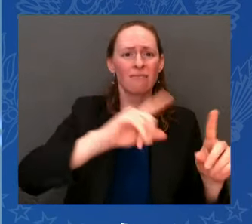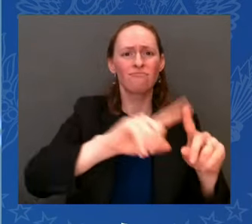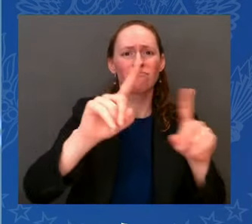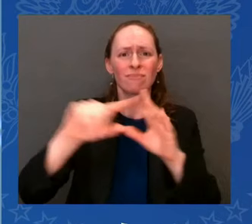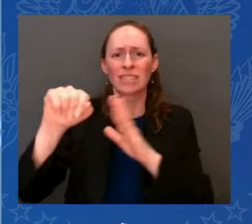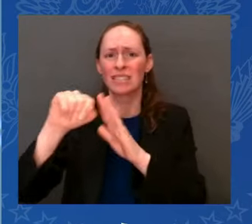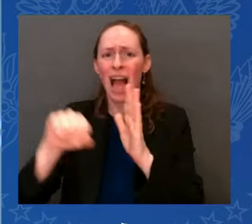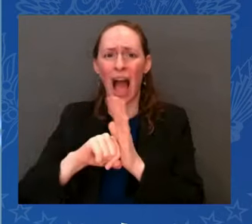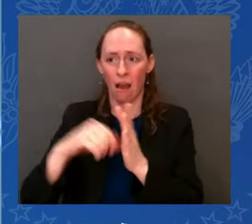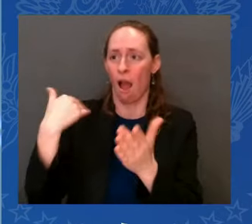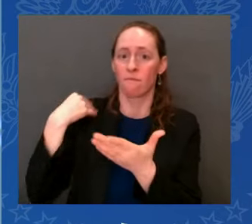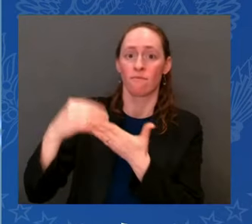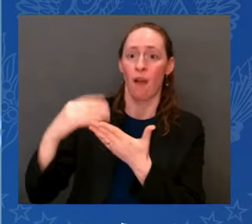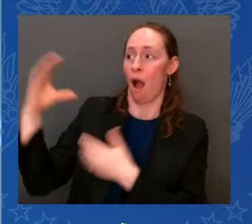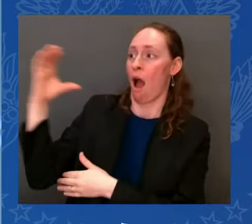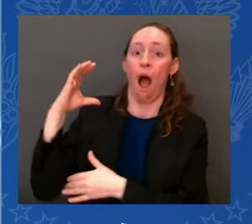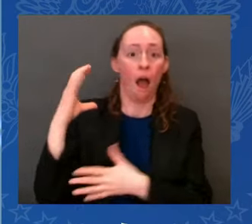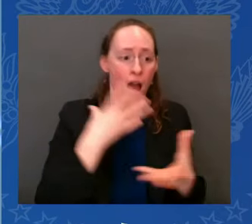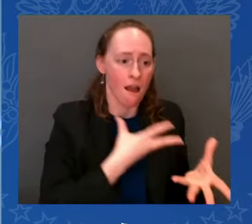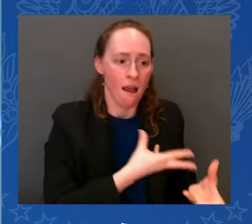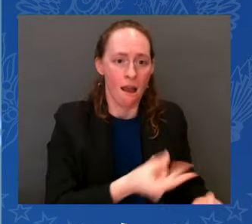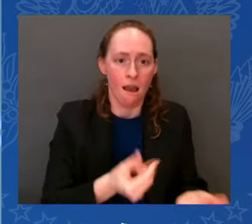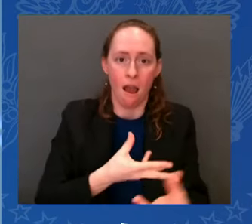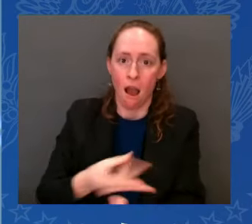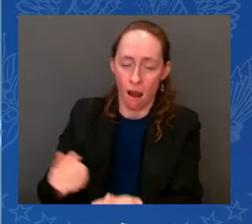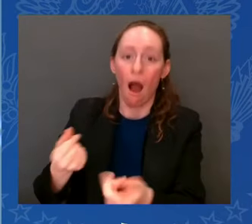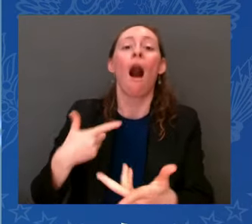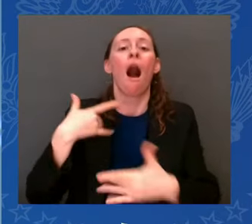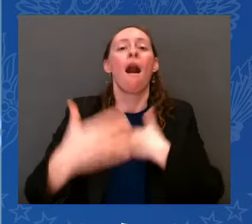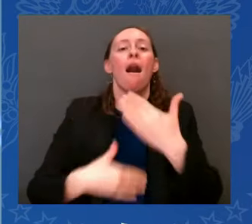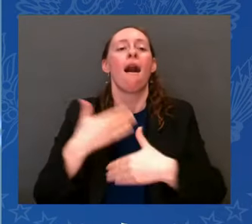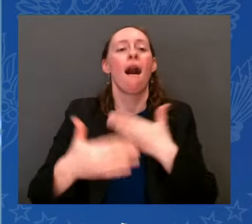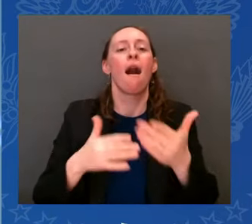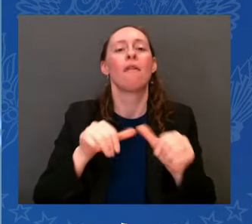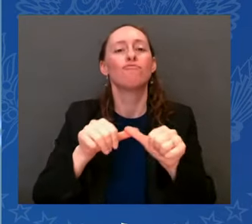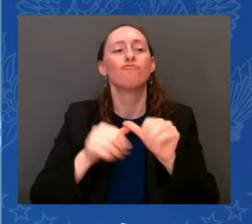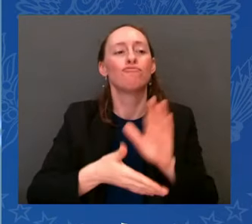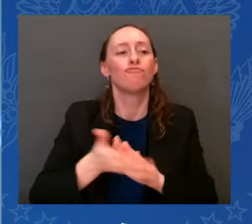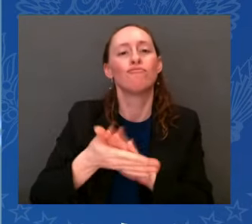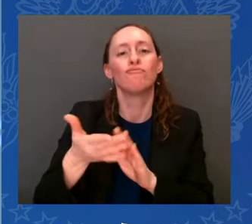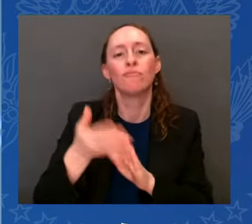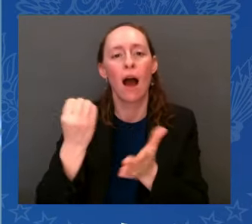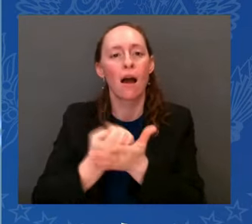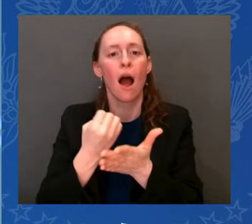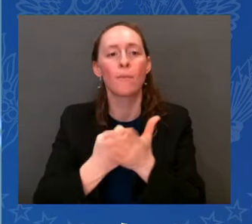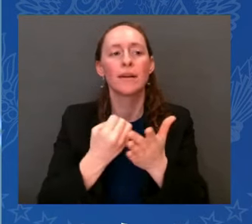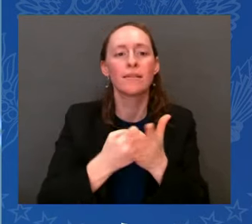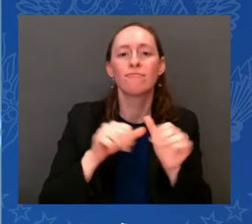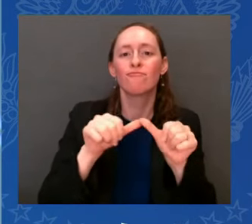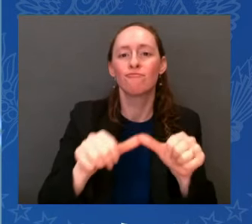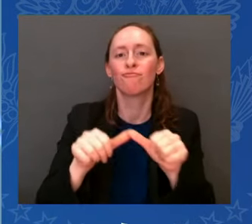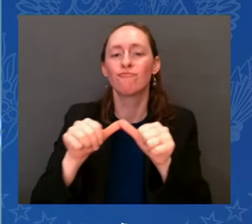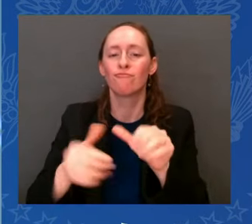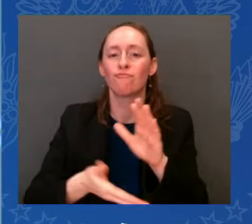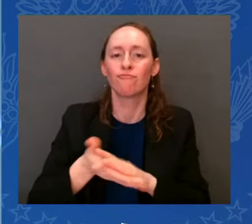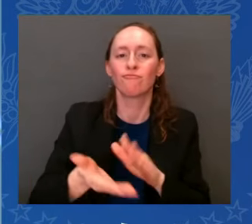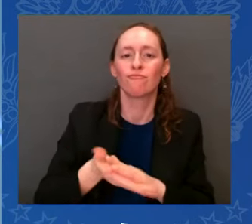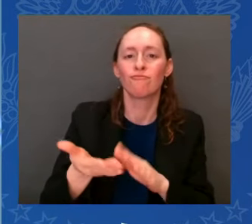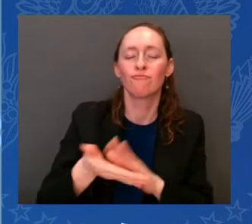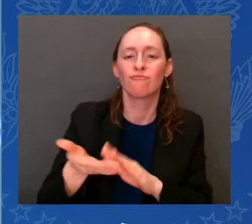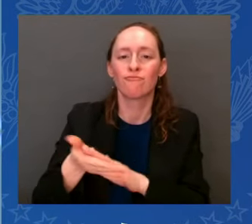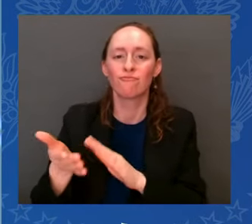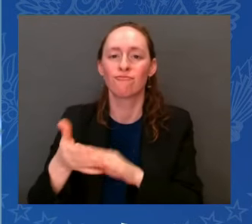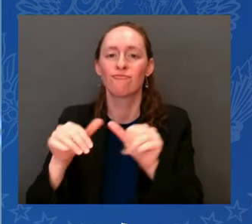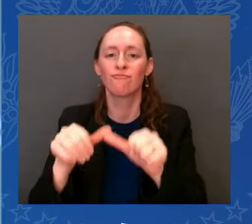office, just before it, under the previous administration, some of you had to go to your state legislatures to get permission to use the money that was in the